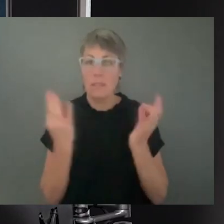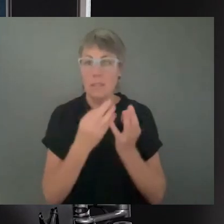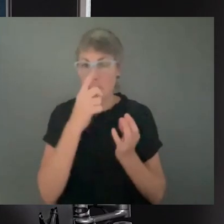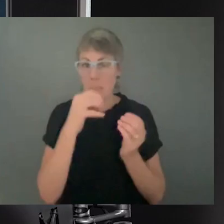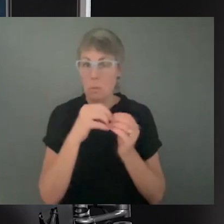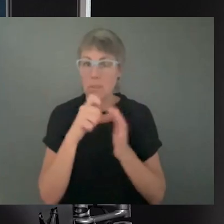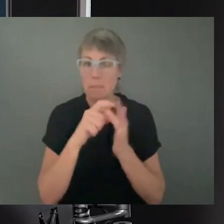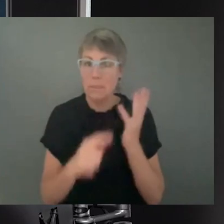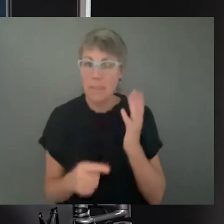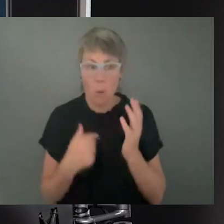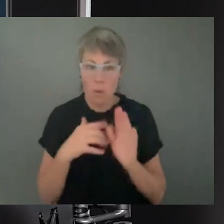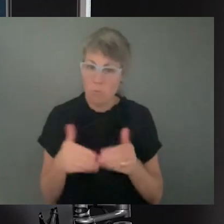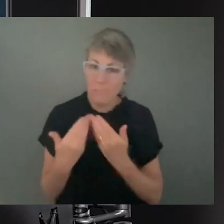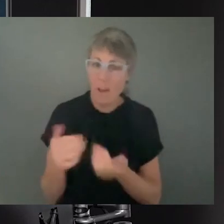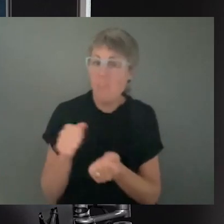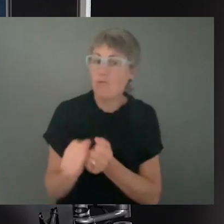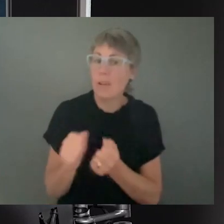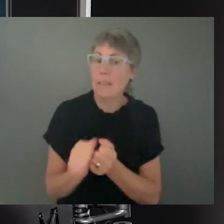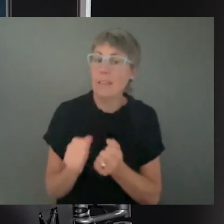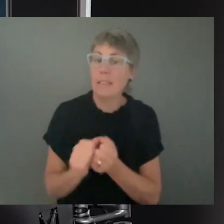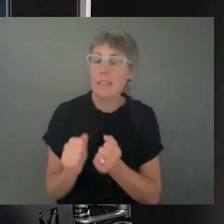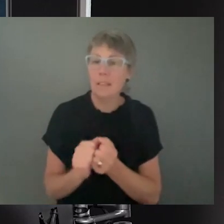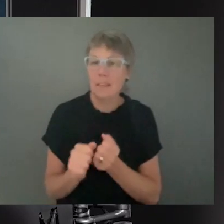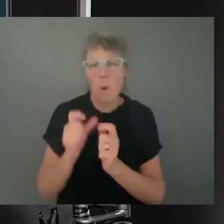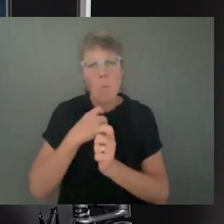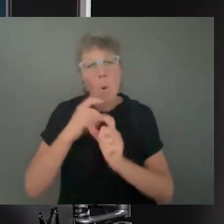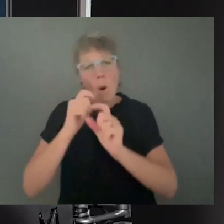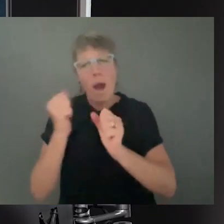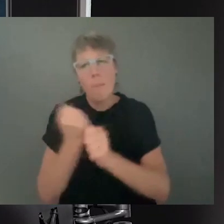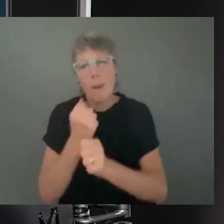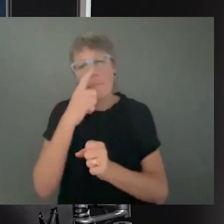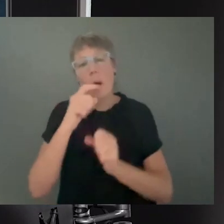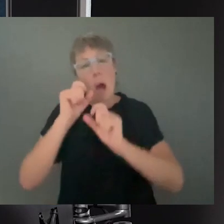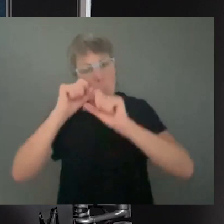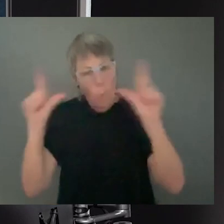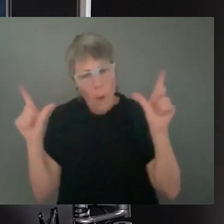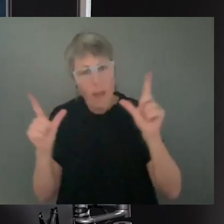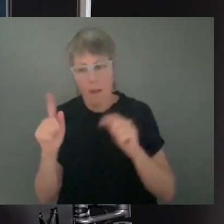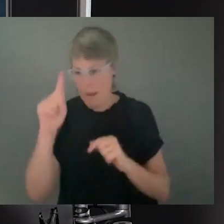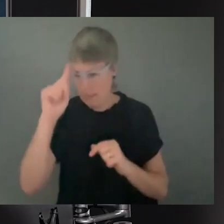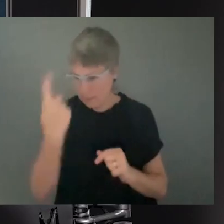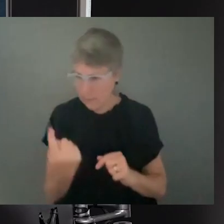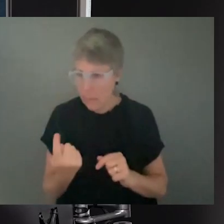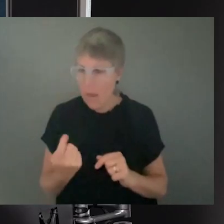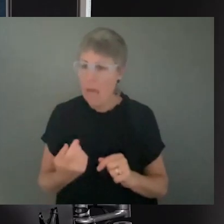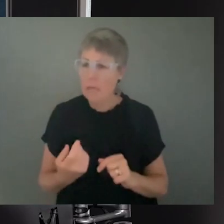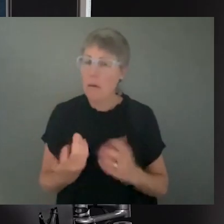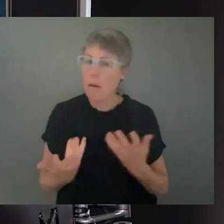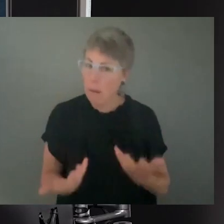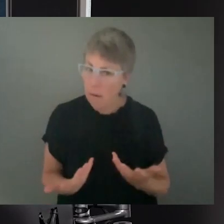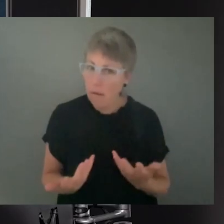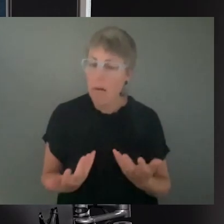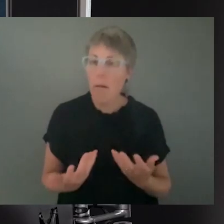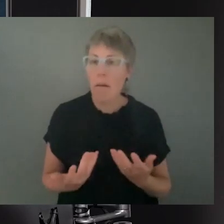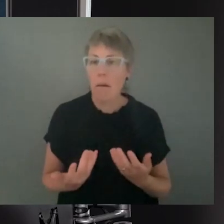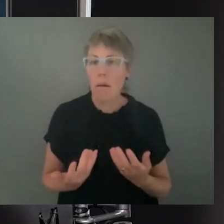but by organisations that are disability led, that can really help you understand and review your processes so